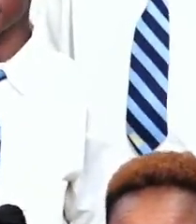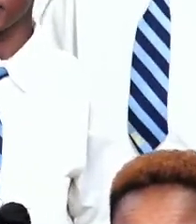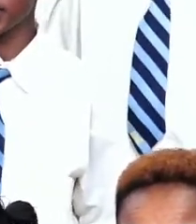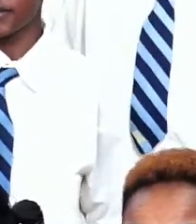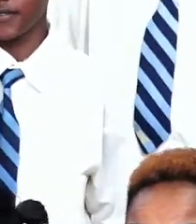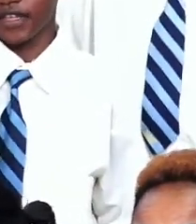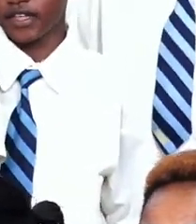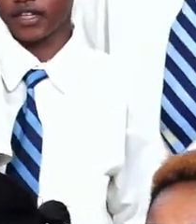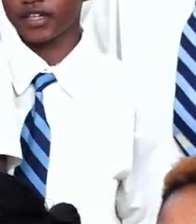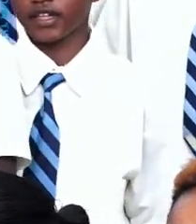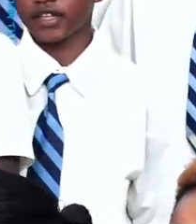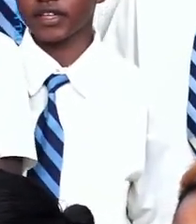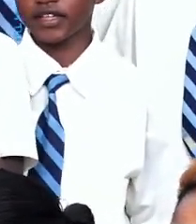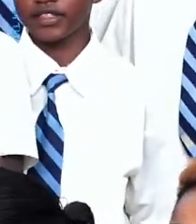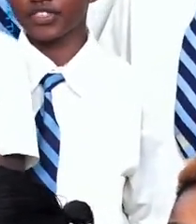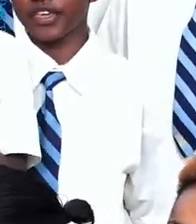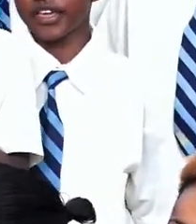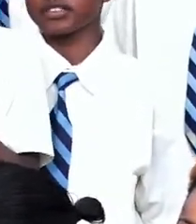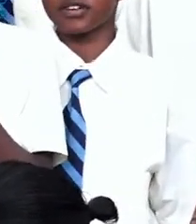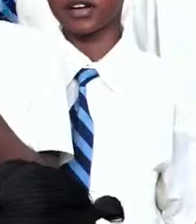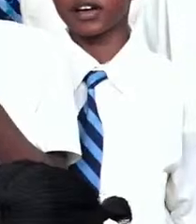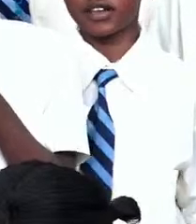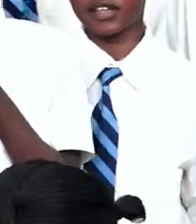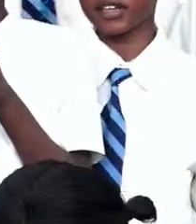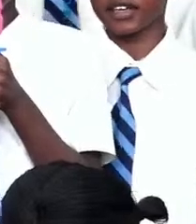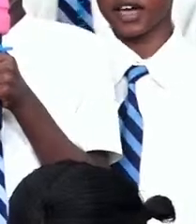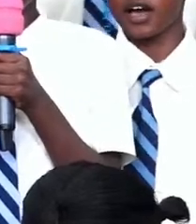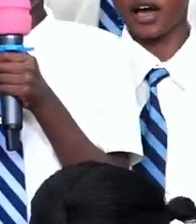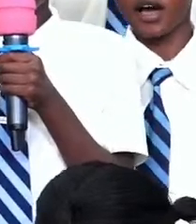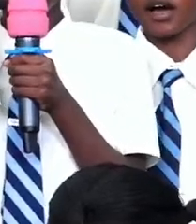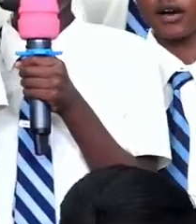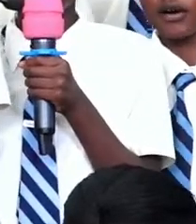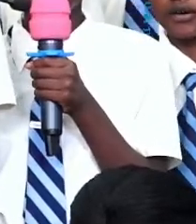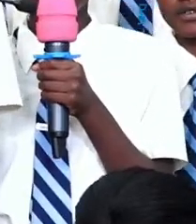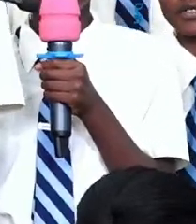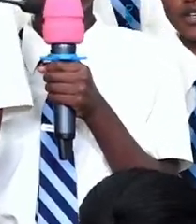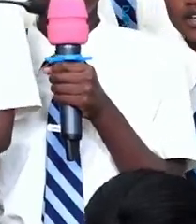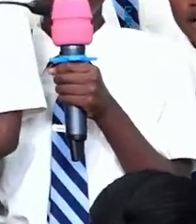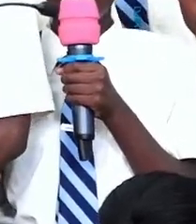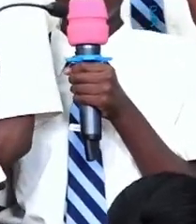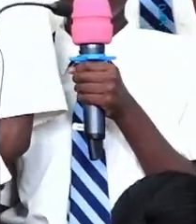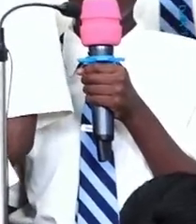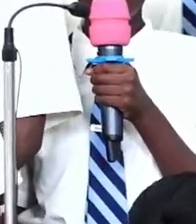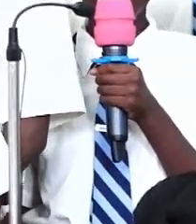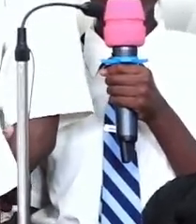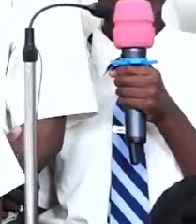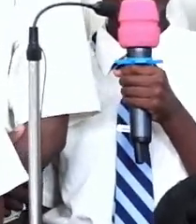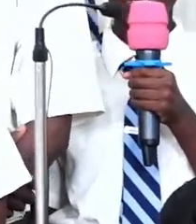is running out.